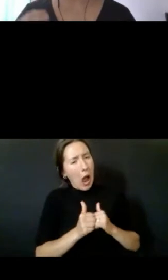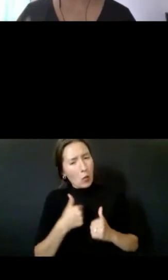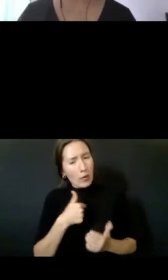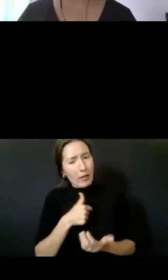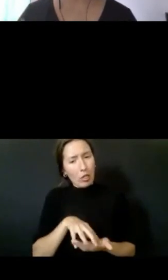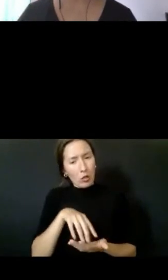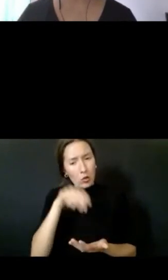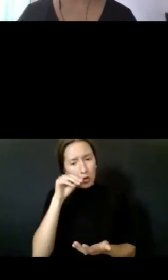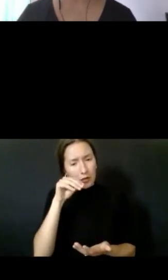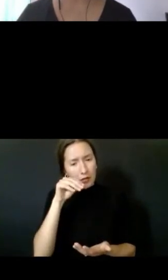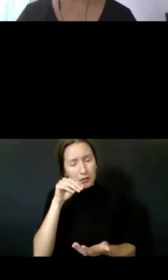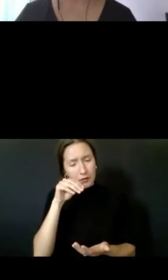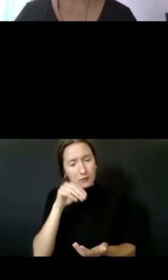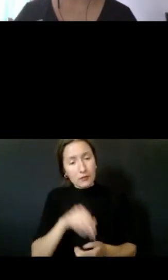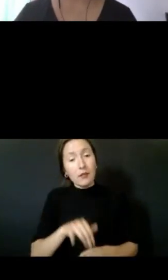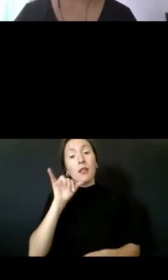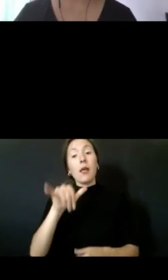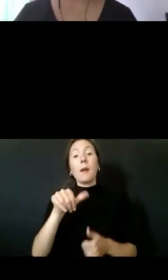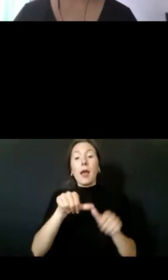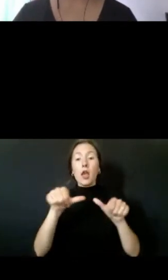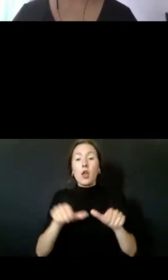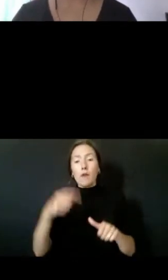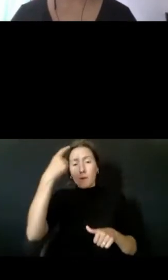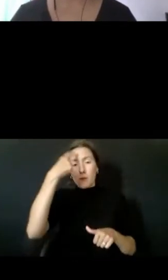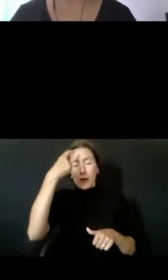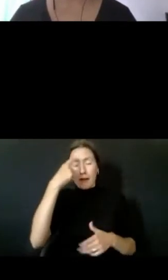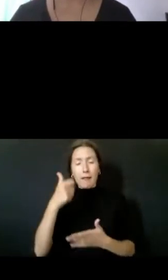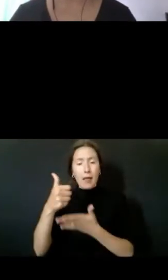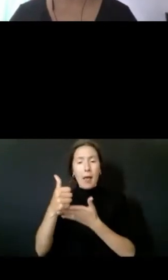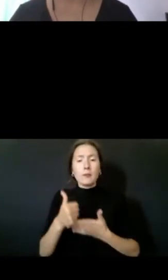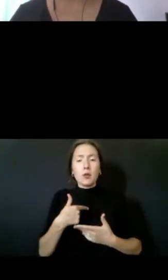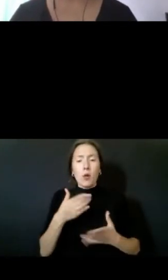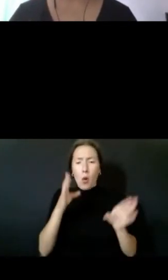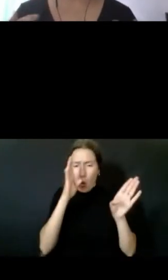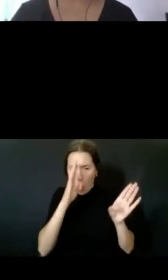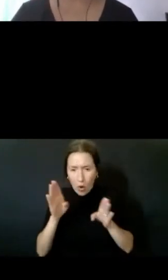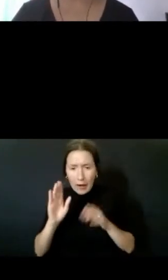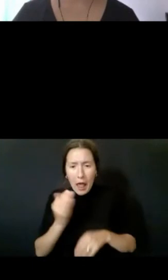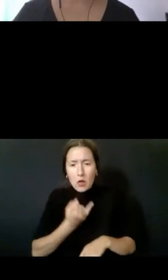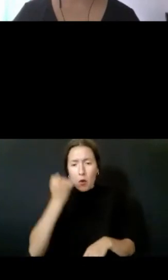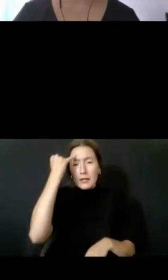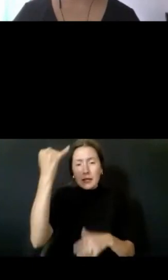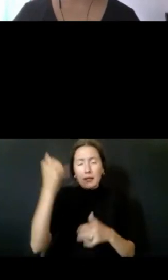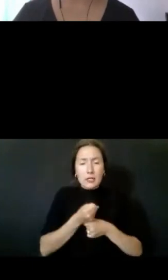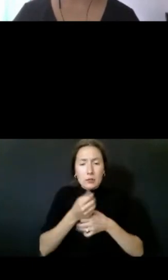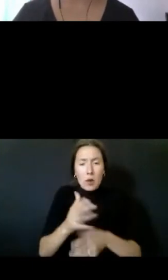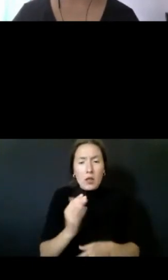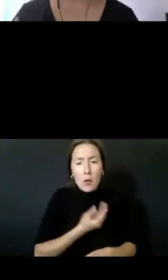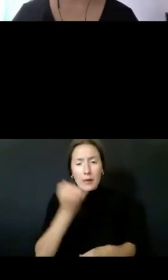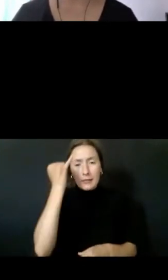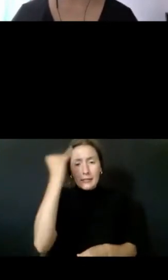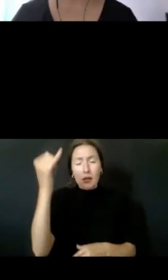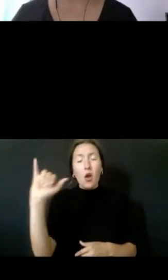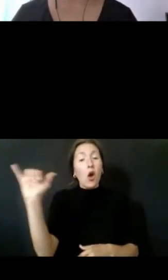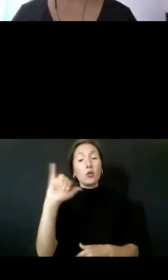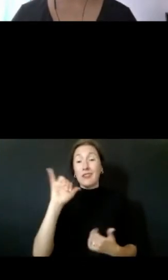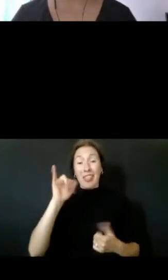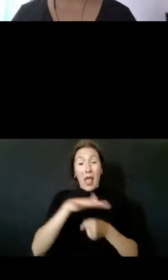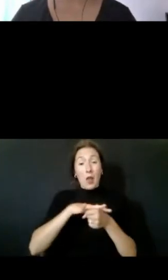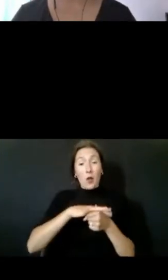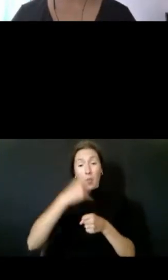you why. Multiple means of action and expression basically is the part of the brain that says, how are we learning it? And it involves a